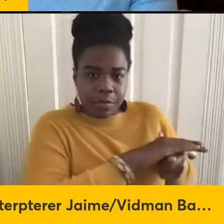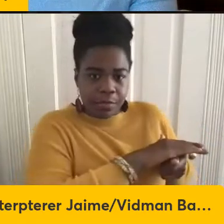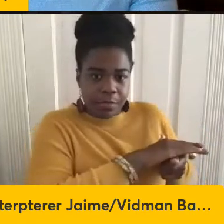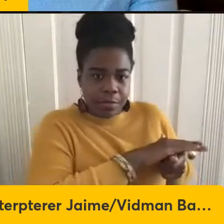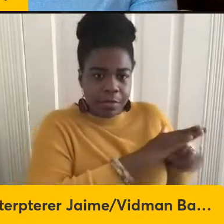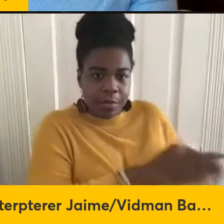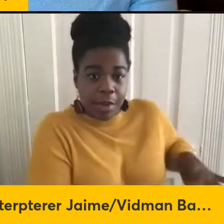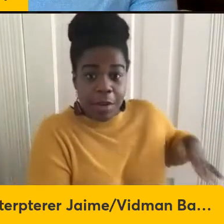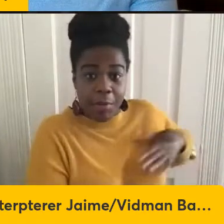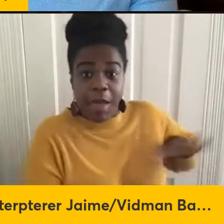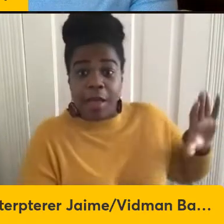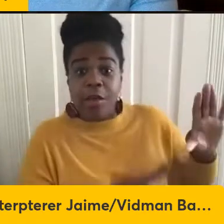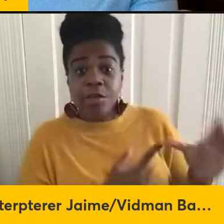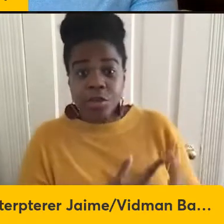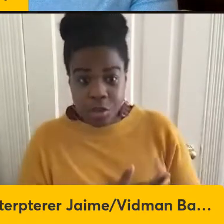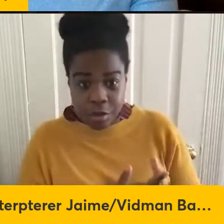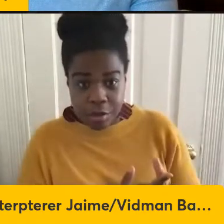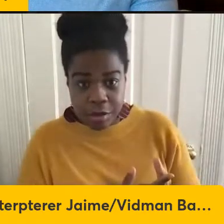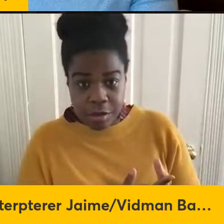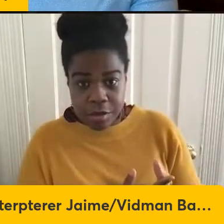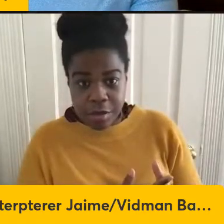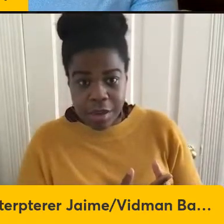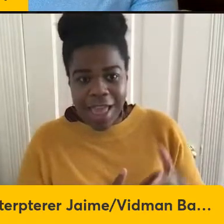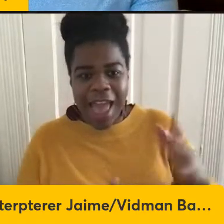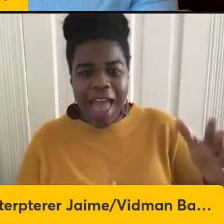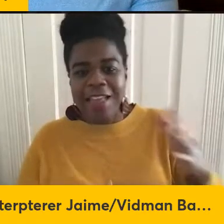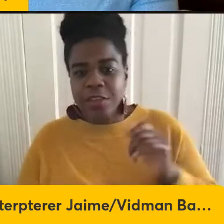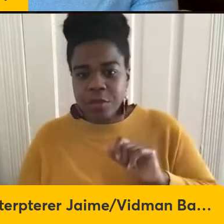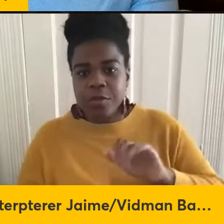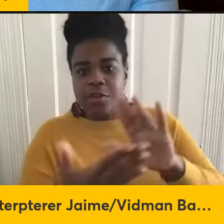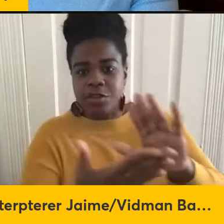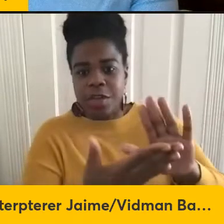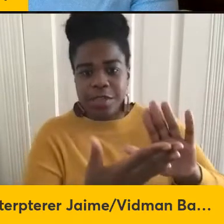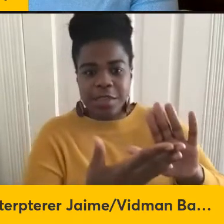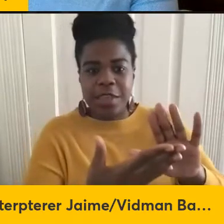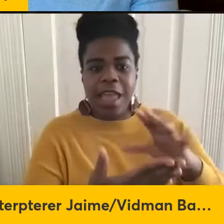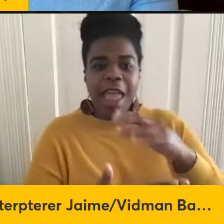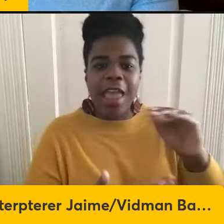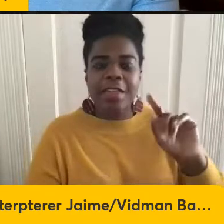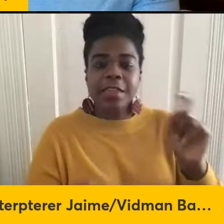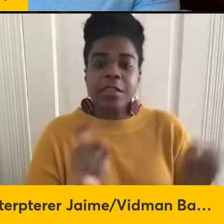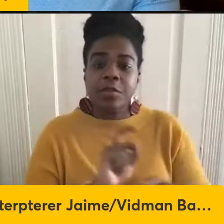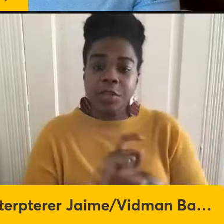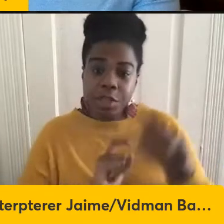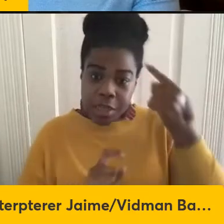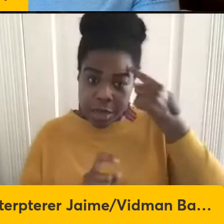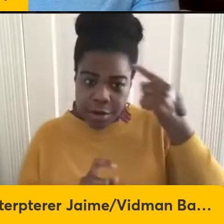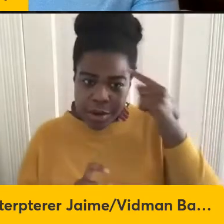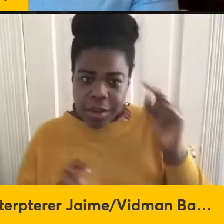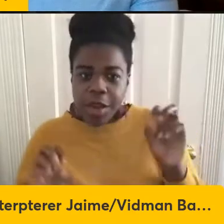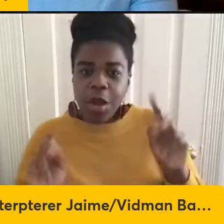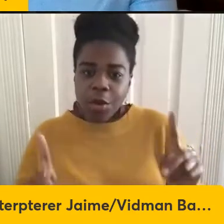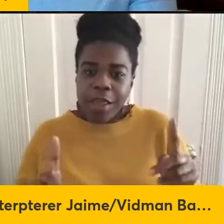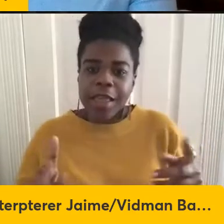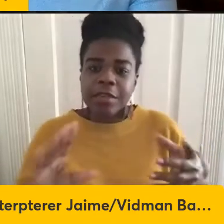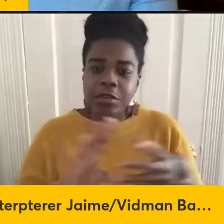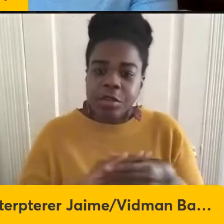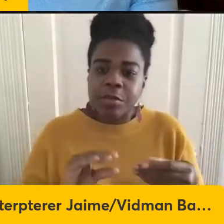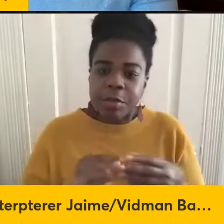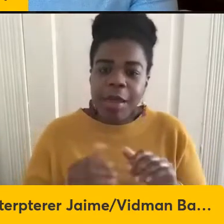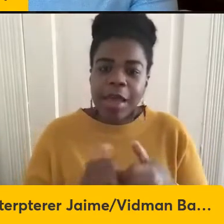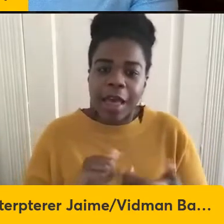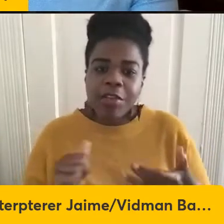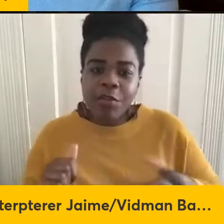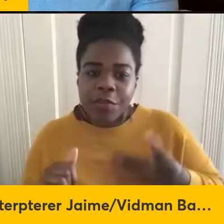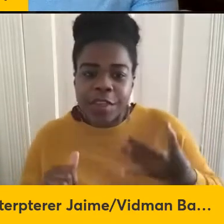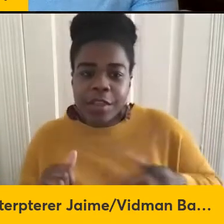culture, certainly. So I think that's something that I've had to kind of address and switch in my mind, is that it's okay to speak about how you feel or